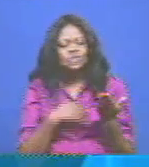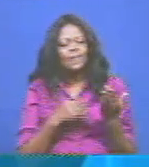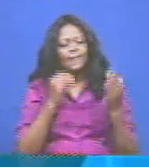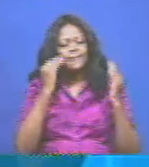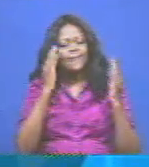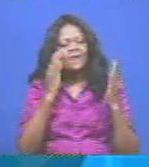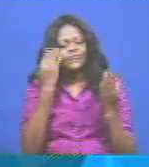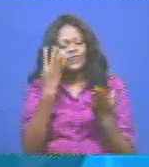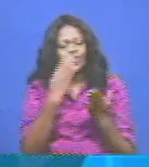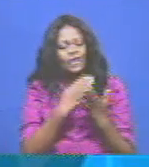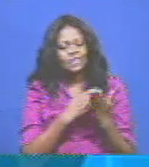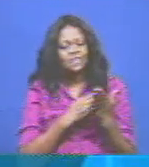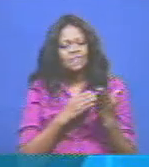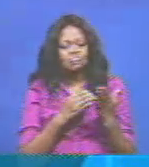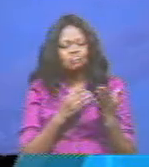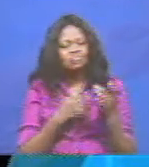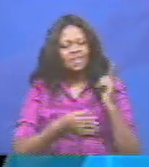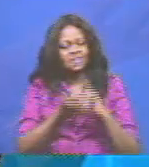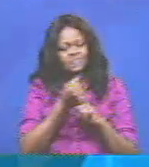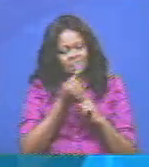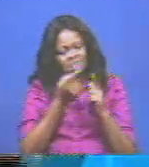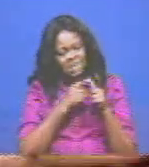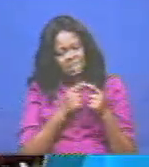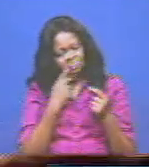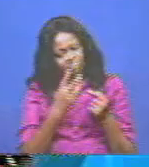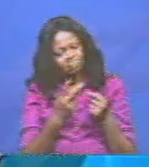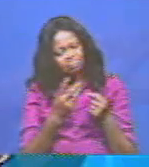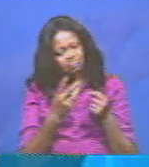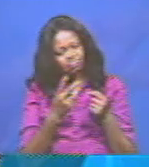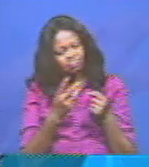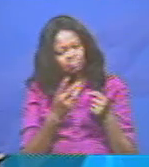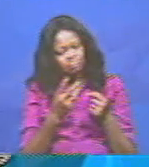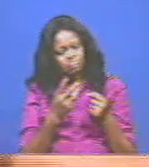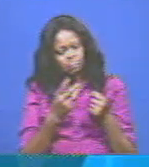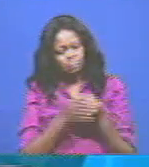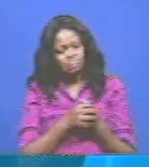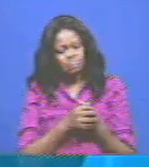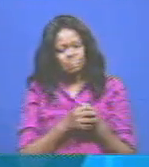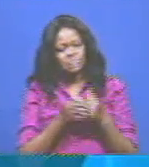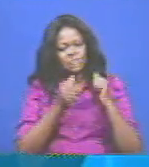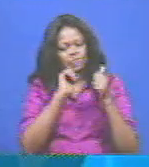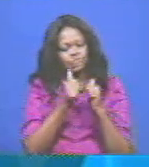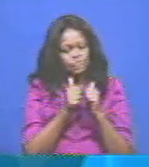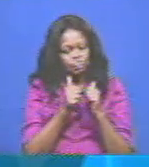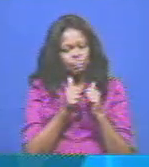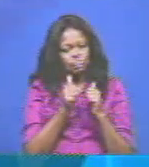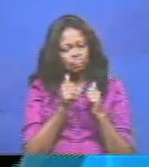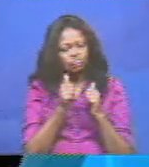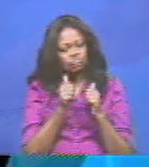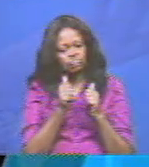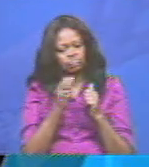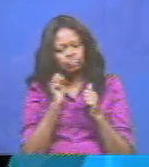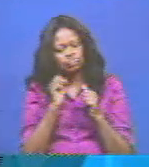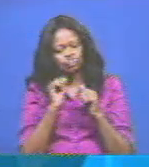agenda actualized. And you saw even the sports years, Bwana Hassan Wario was set aside and because he